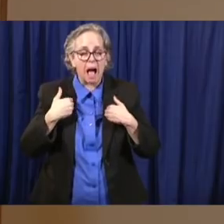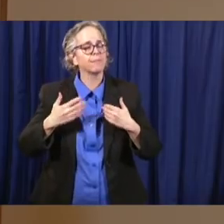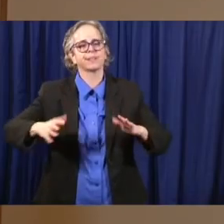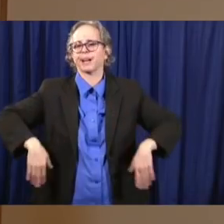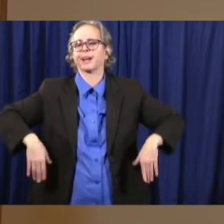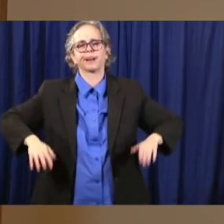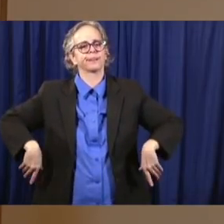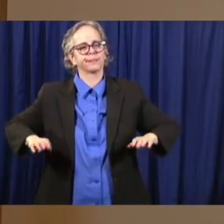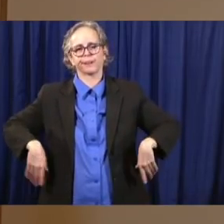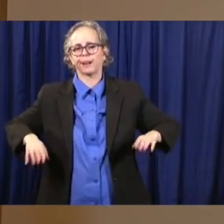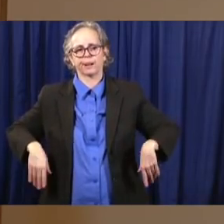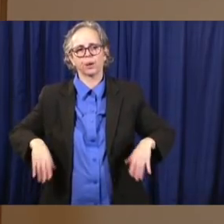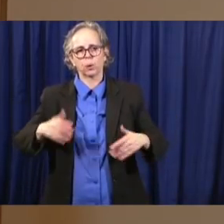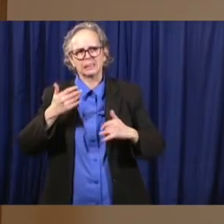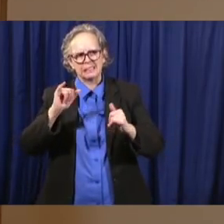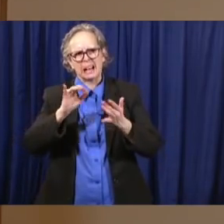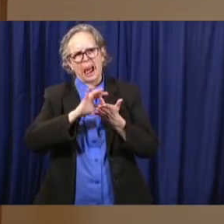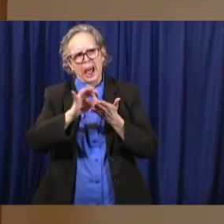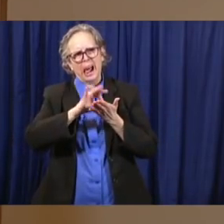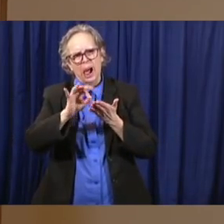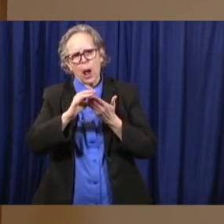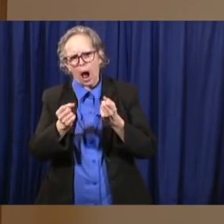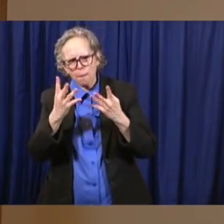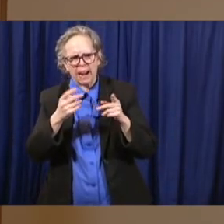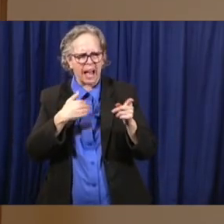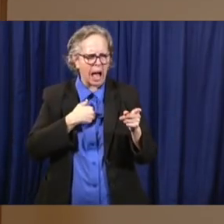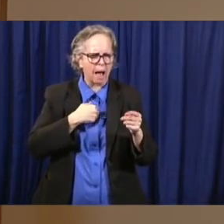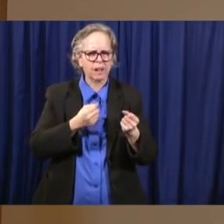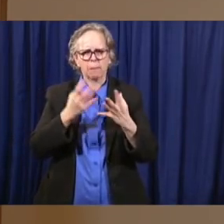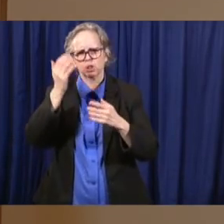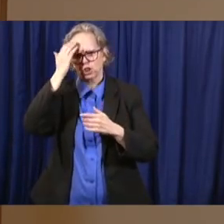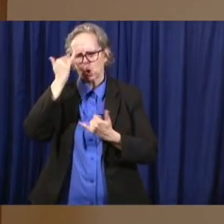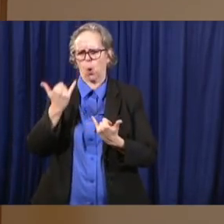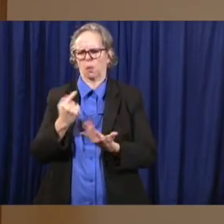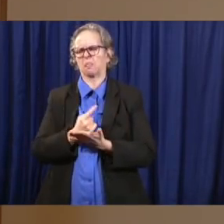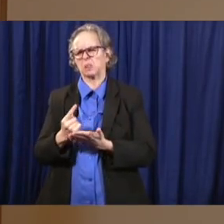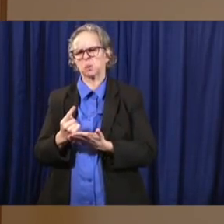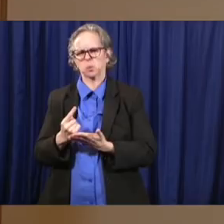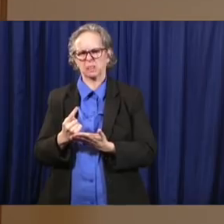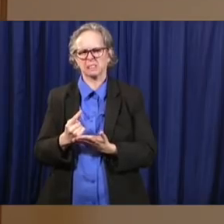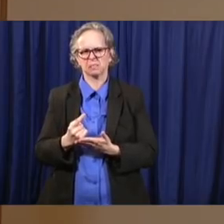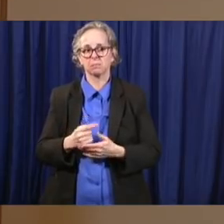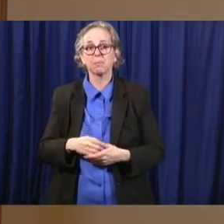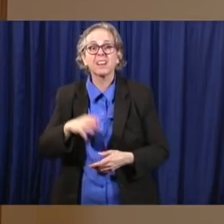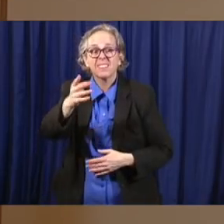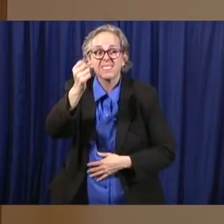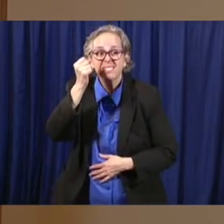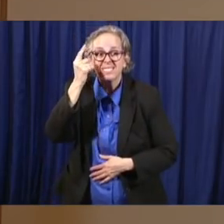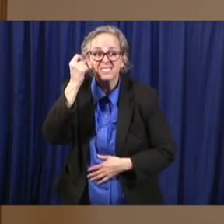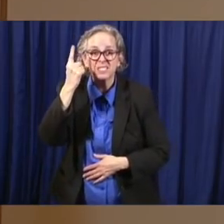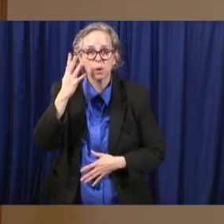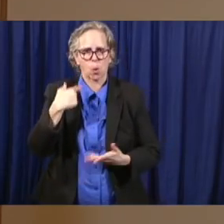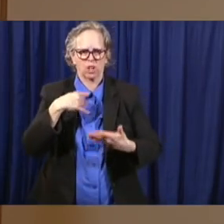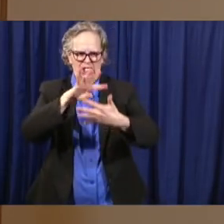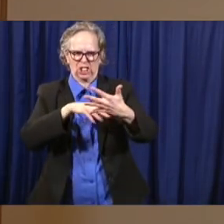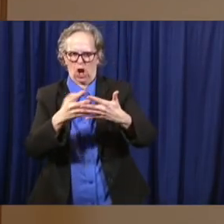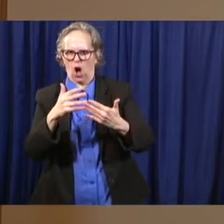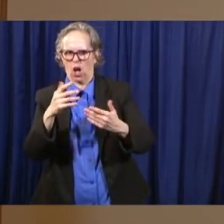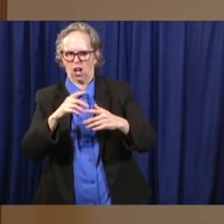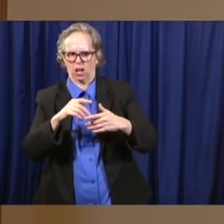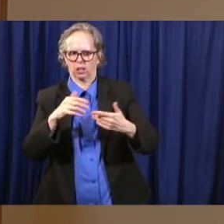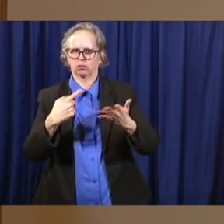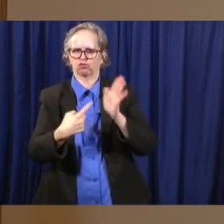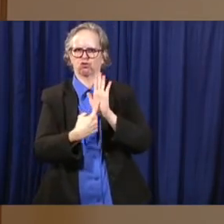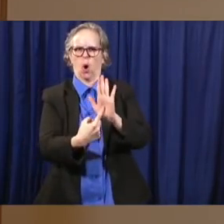that's in our hospitals. We're getting those this week. But I want to show you what we did about the ventilators that were elsewhere in the state.